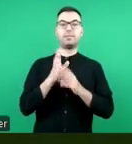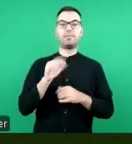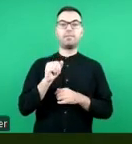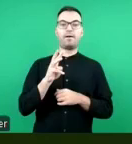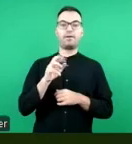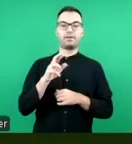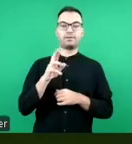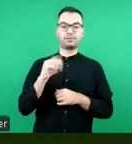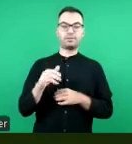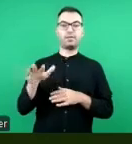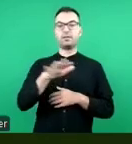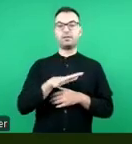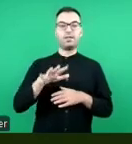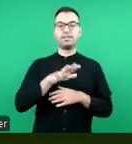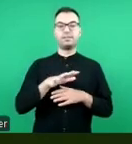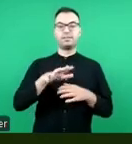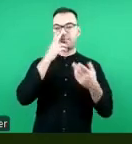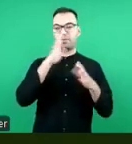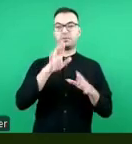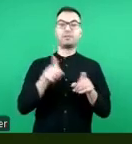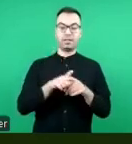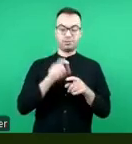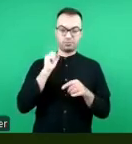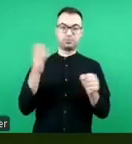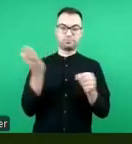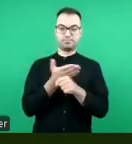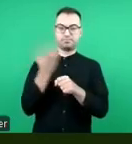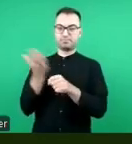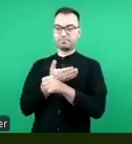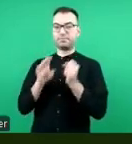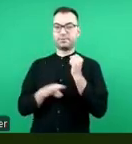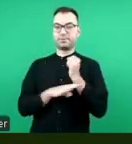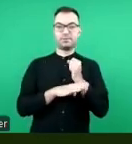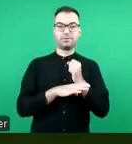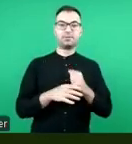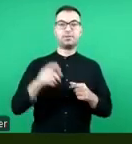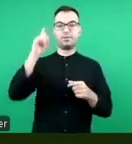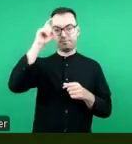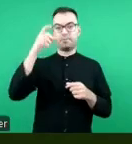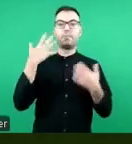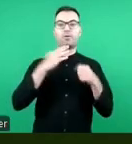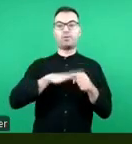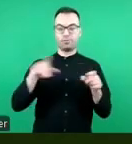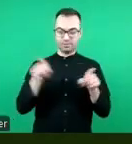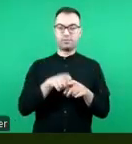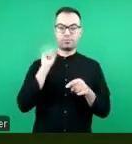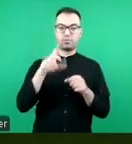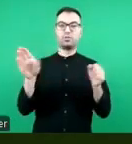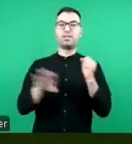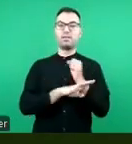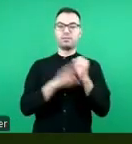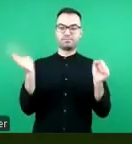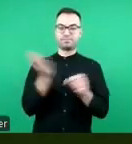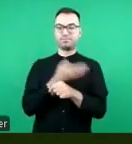buffer zone, just to show that there's also logging. Yeah, take some pictures. There's logging in German national parks as well. And what's